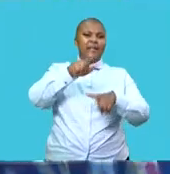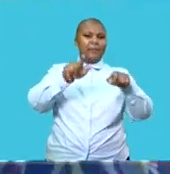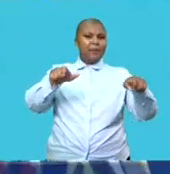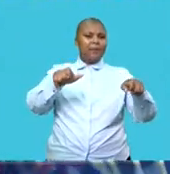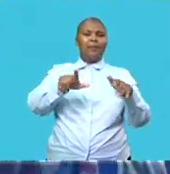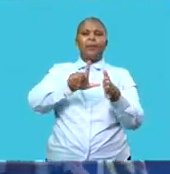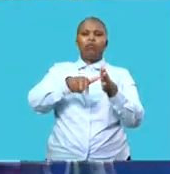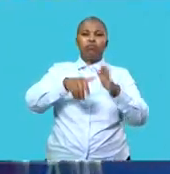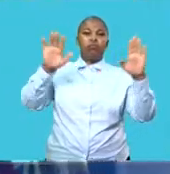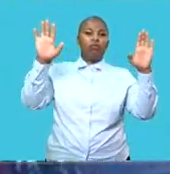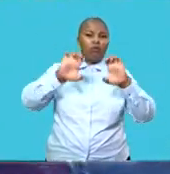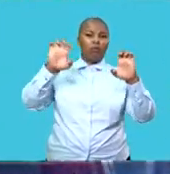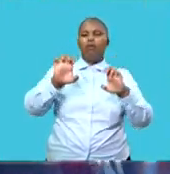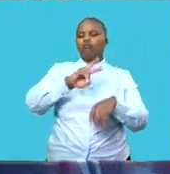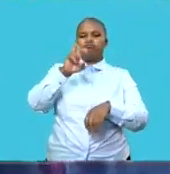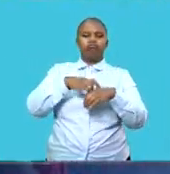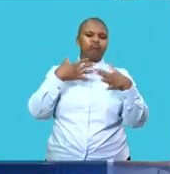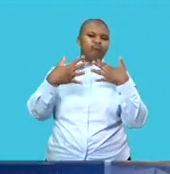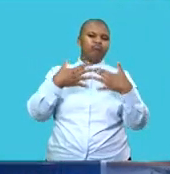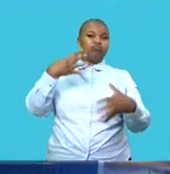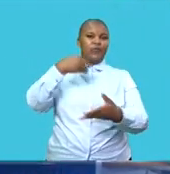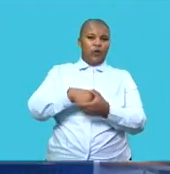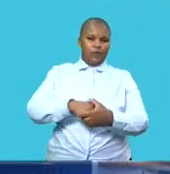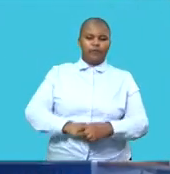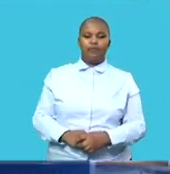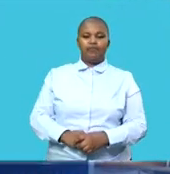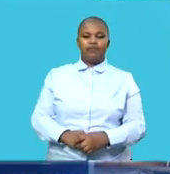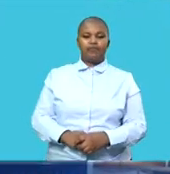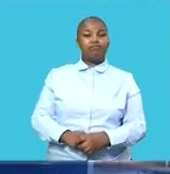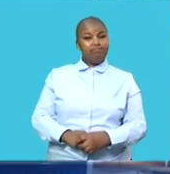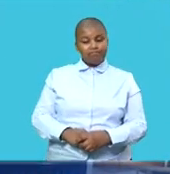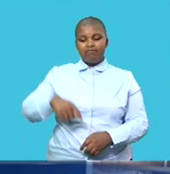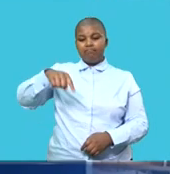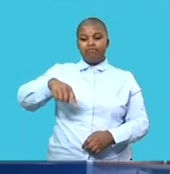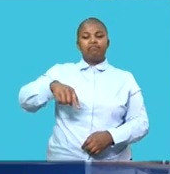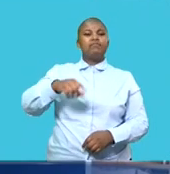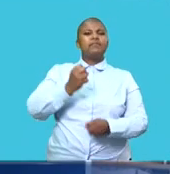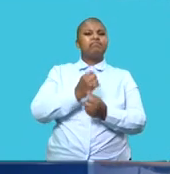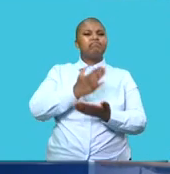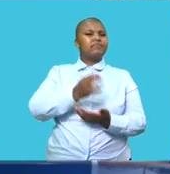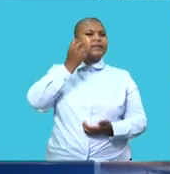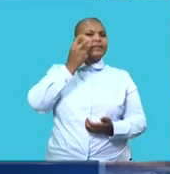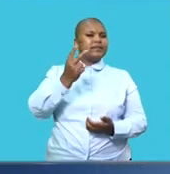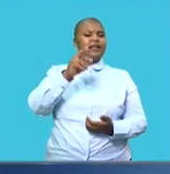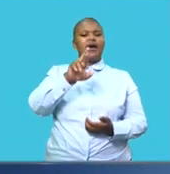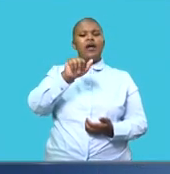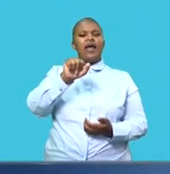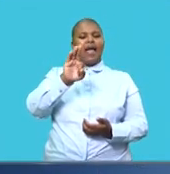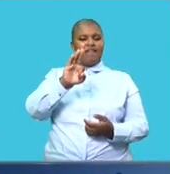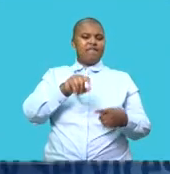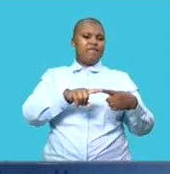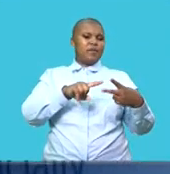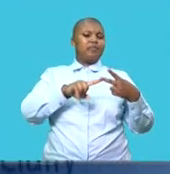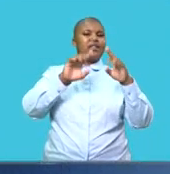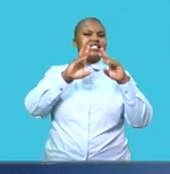ana a mabedi tshebetsong e thakgotsweng kgweding ya Phupjane monongwaga ka morago ga gore maloko a RAF a bone go na